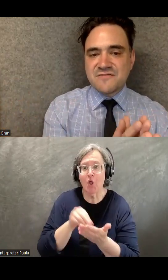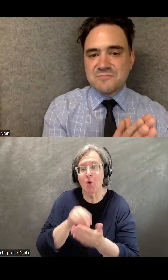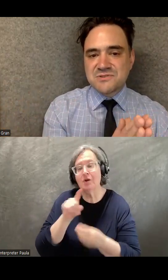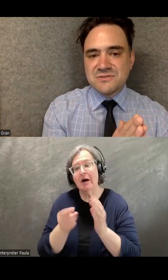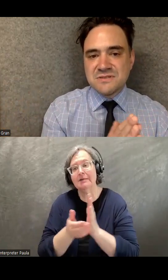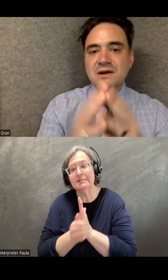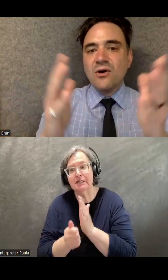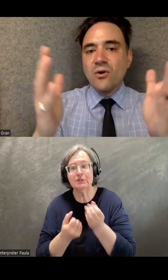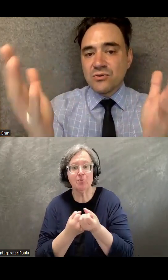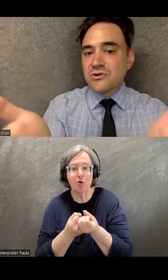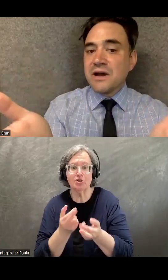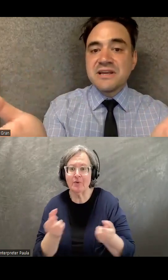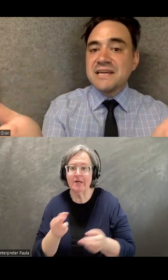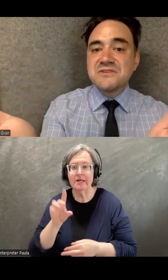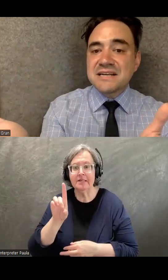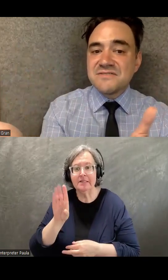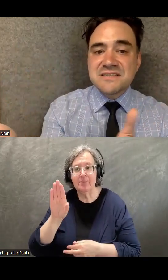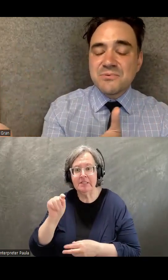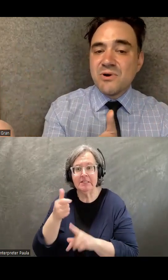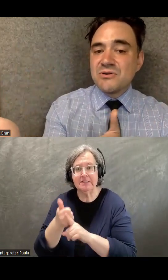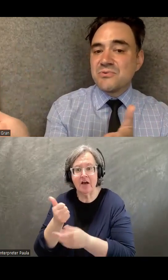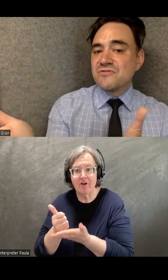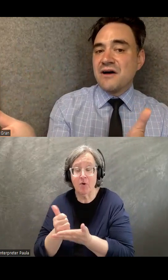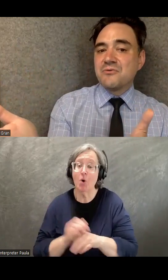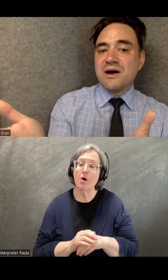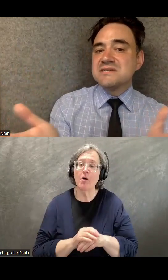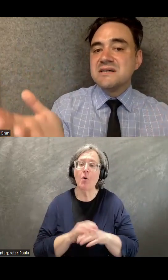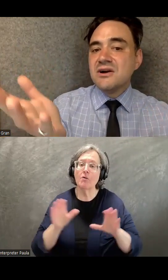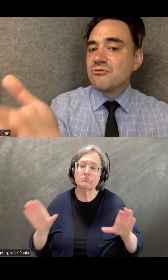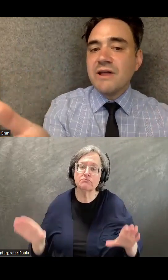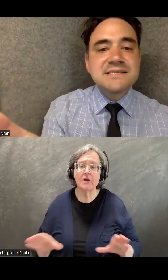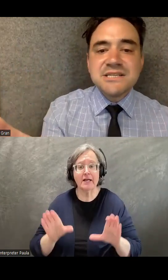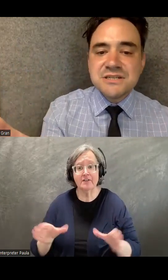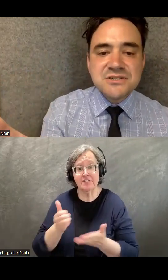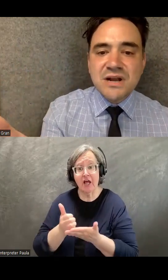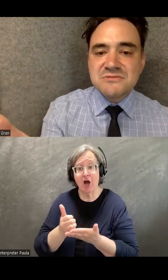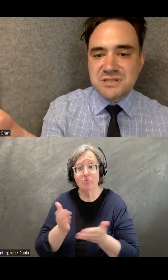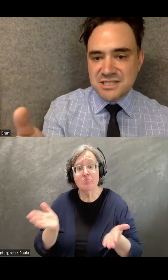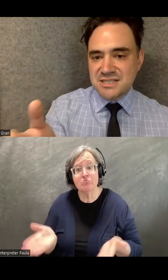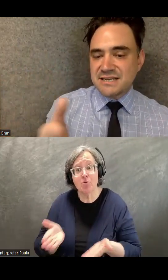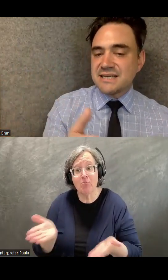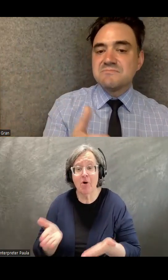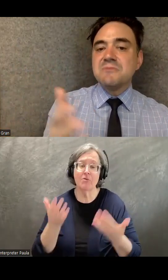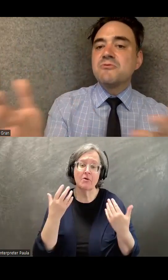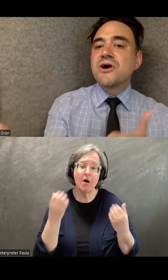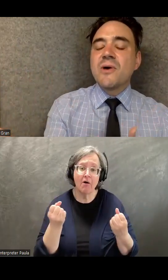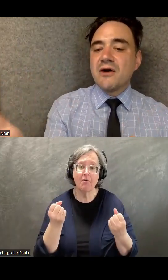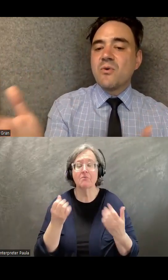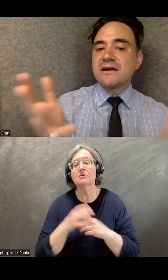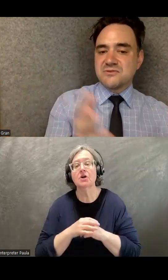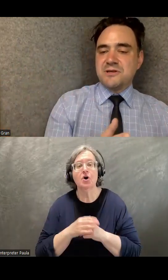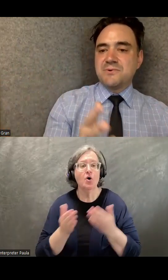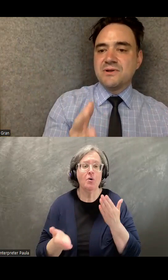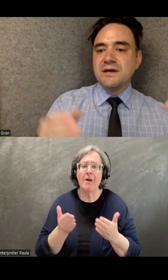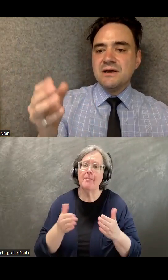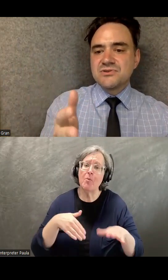DBT self-help skills, or learn about engaging activities that promote and improve health and wellness, relaxation and stress reduction techniques. Maybe we're going on